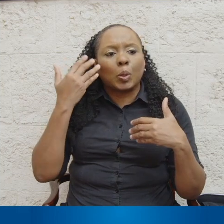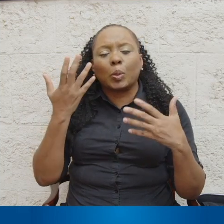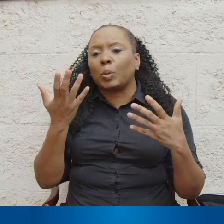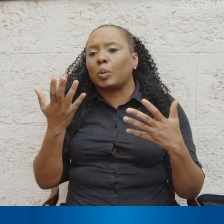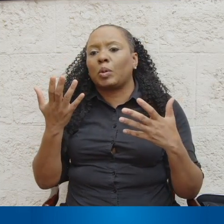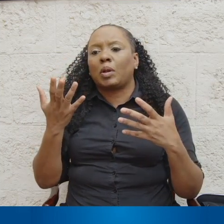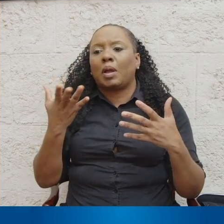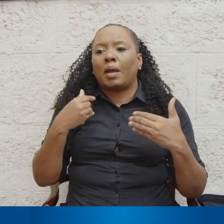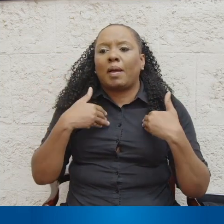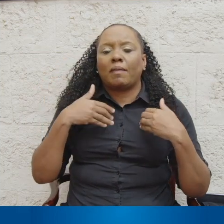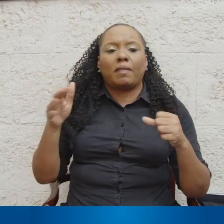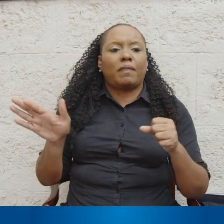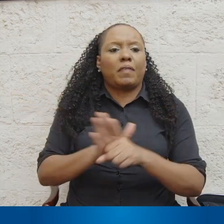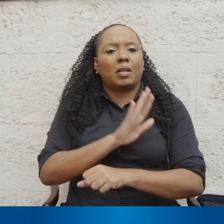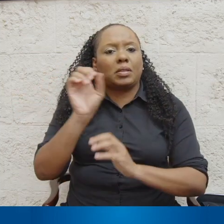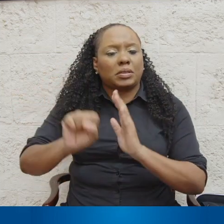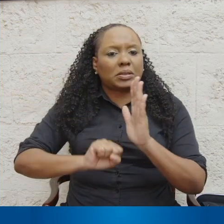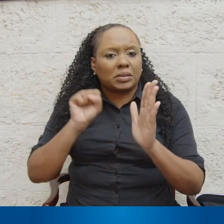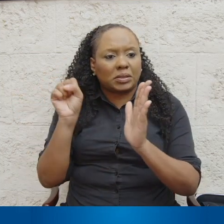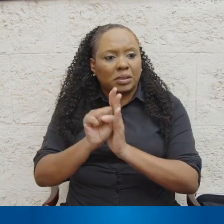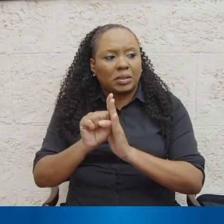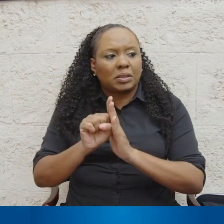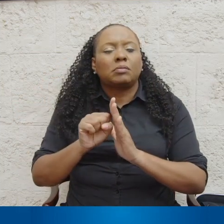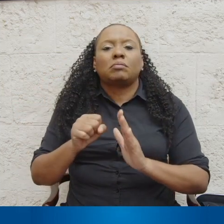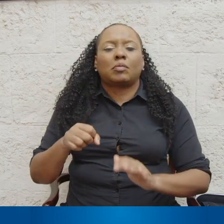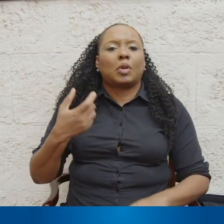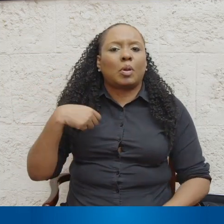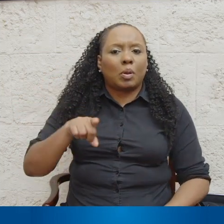having a full season that reminds us